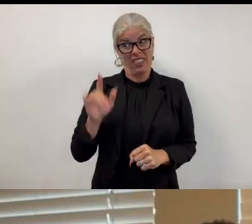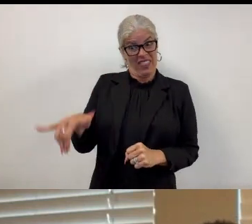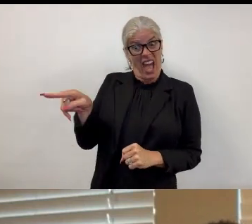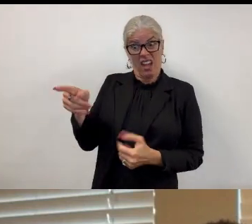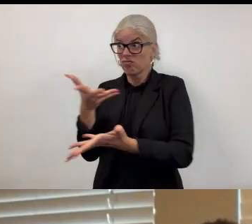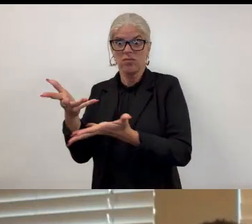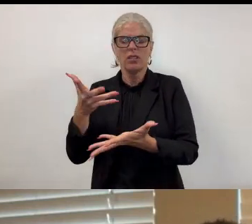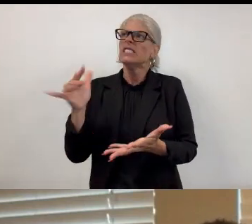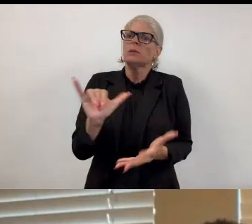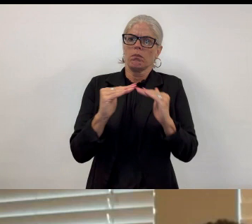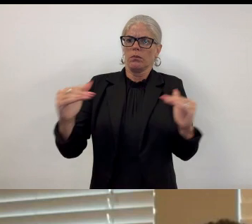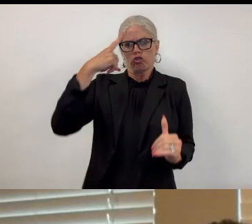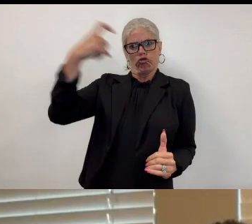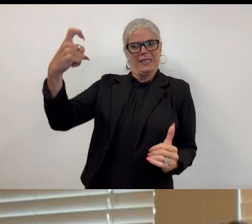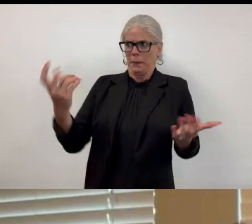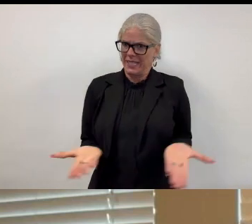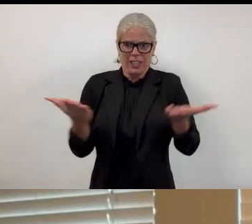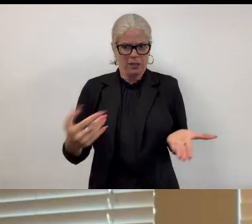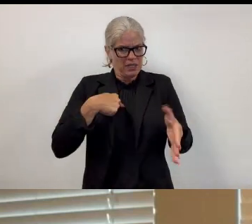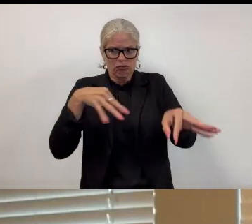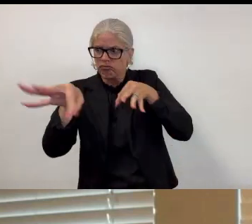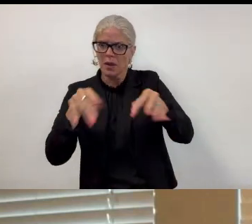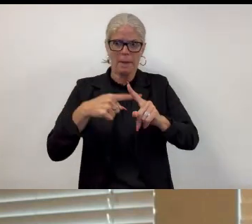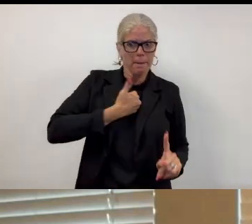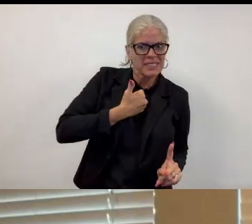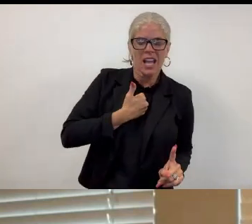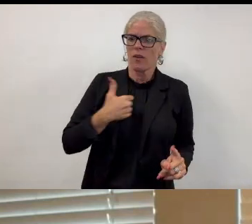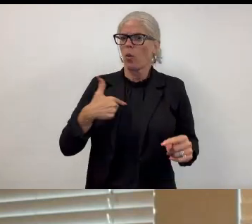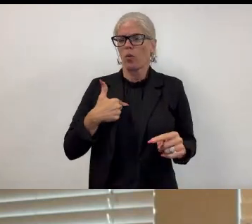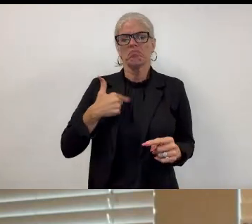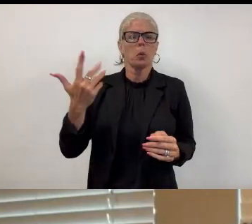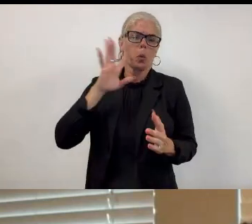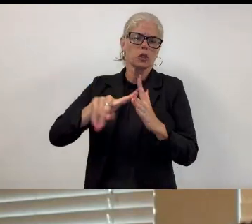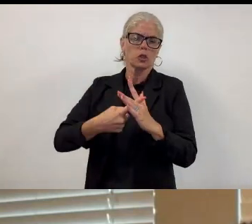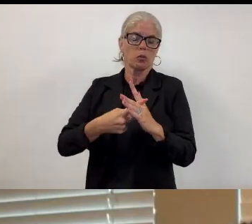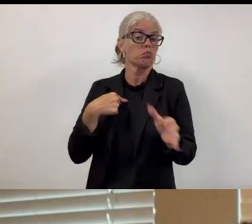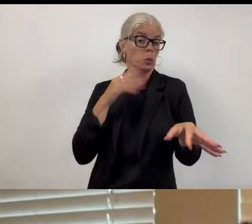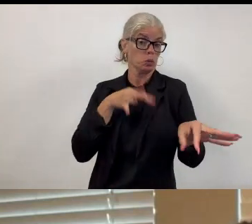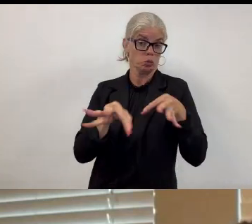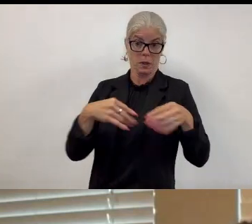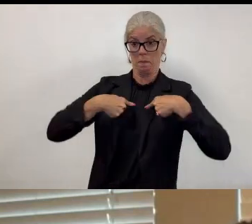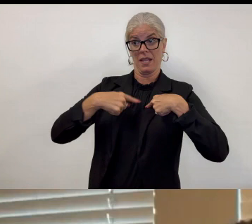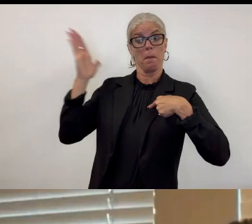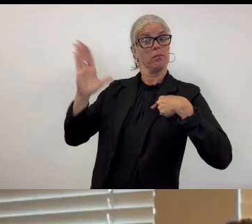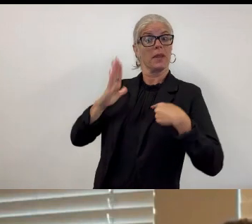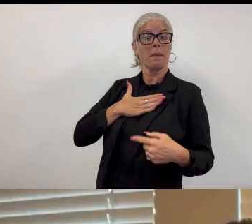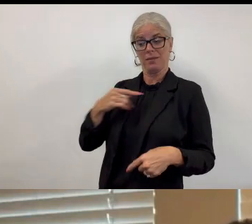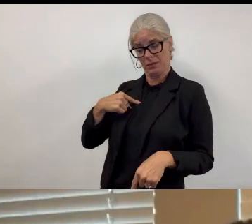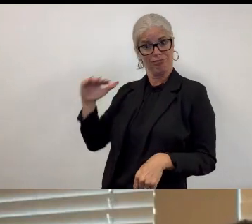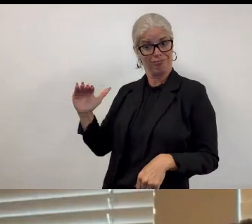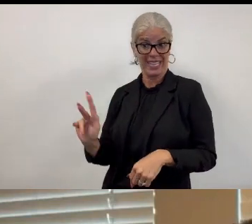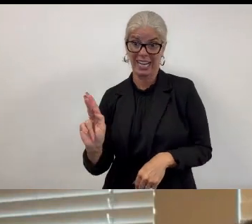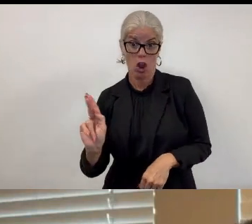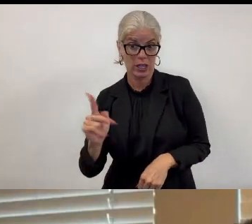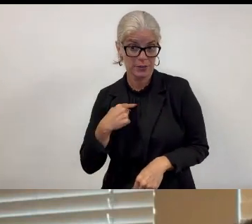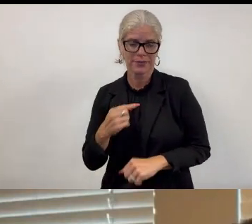really, it's kind of a dream come true. To explain a little bit about myself would really probably have to start with a story from when I